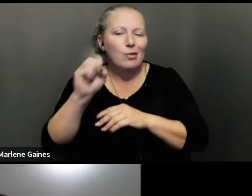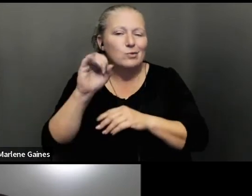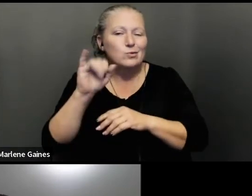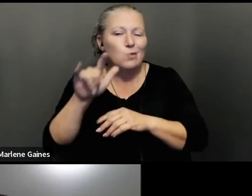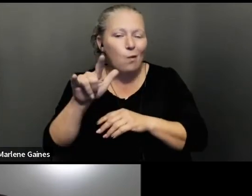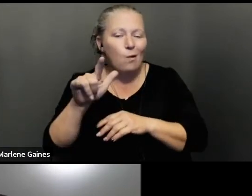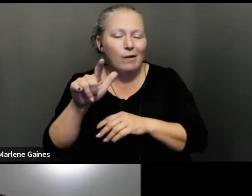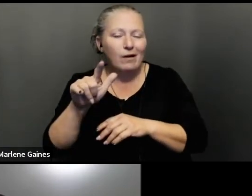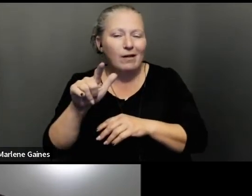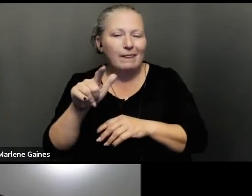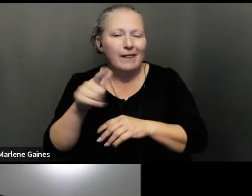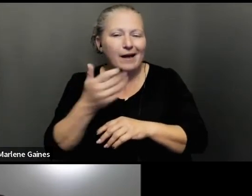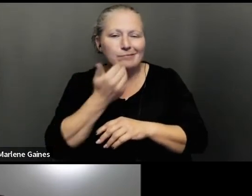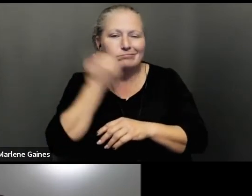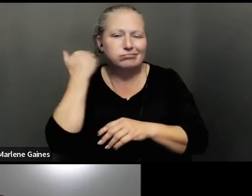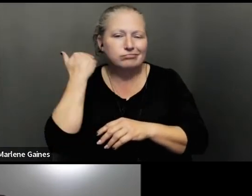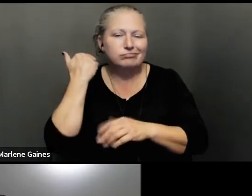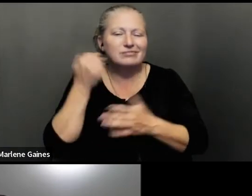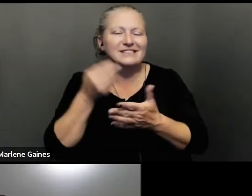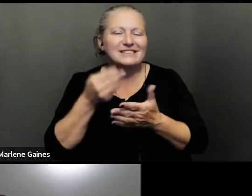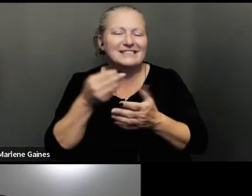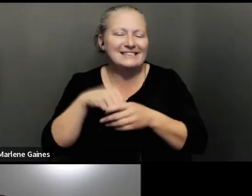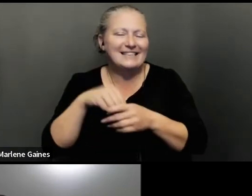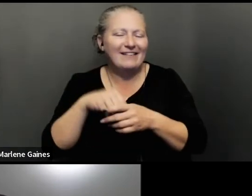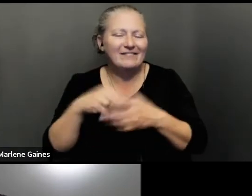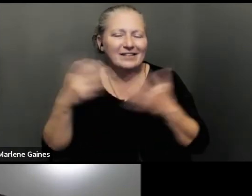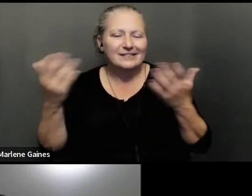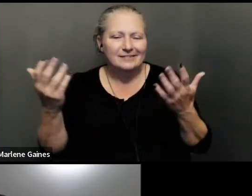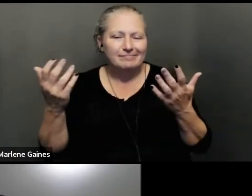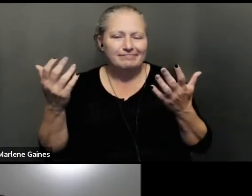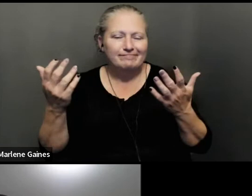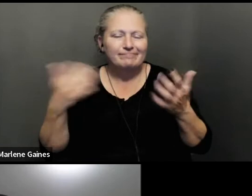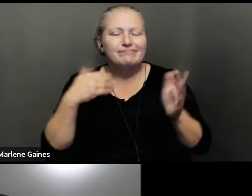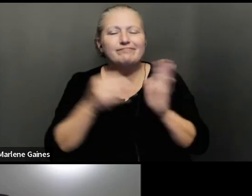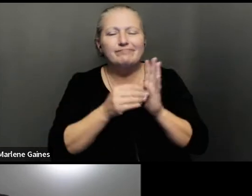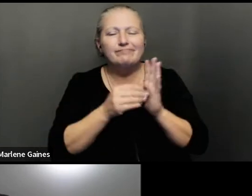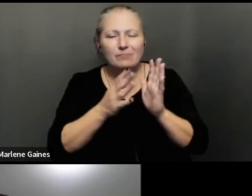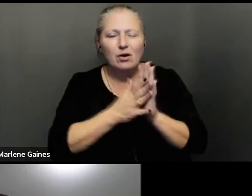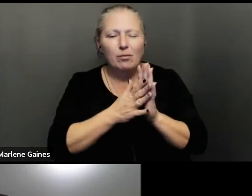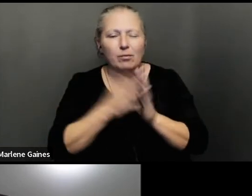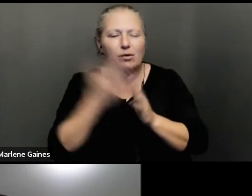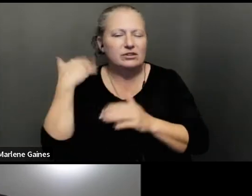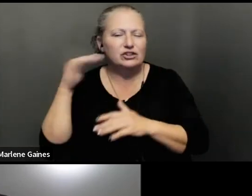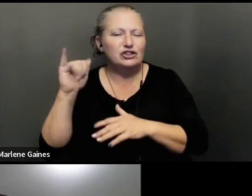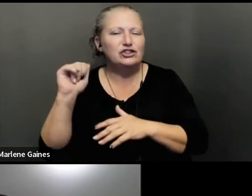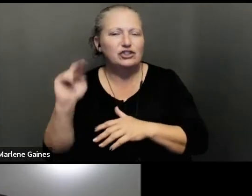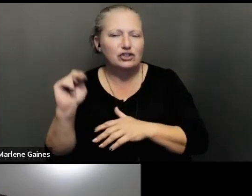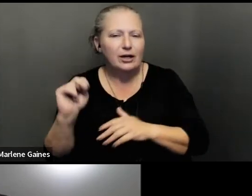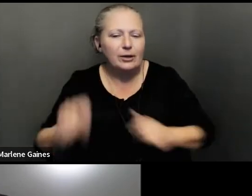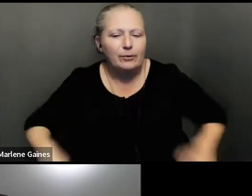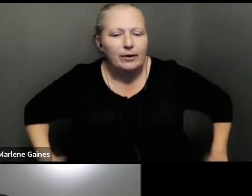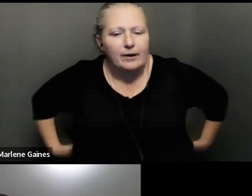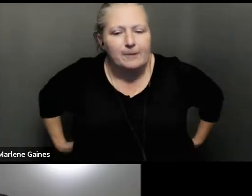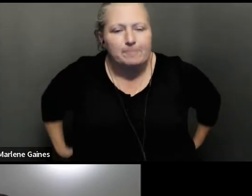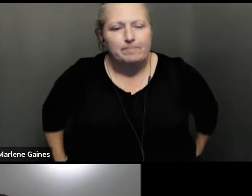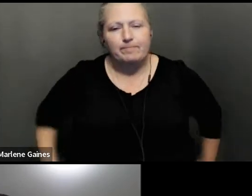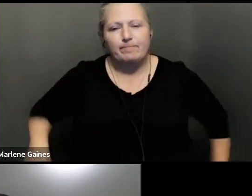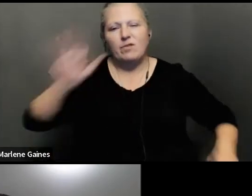that actually ate up most of those savings. And so, as noted, I believe in January, that it was